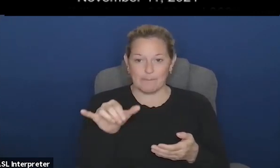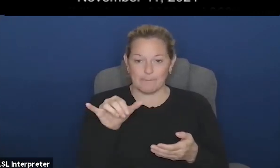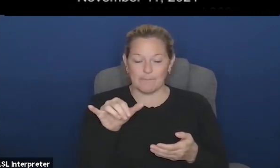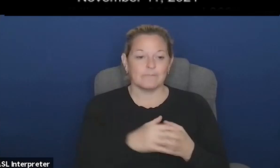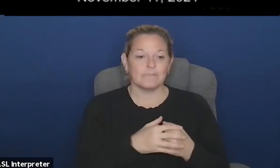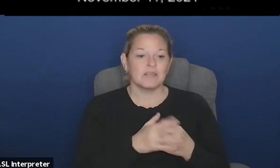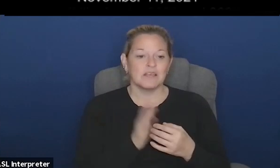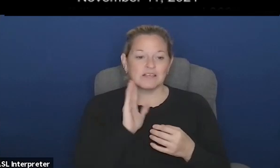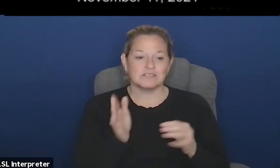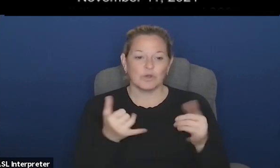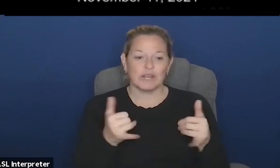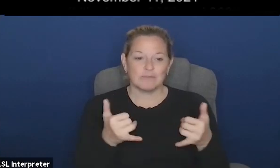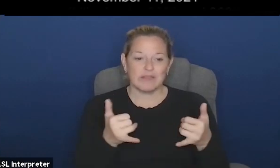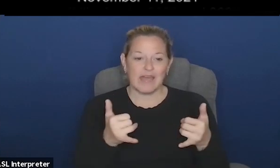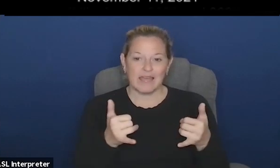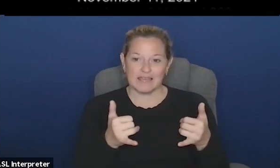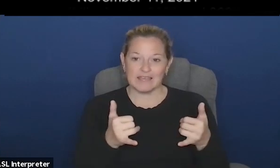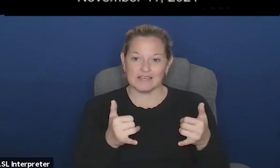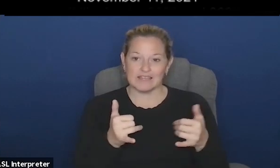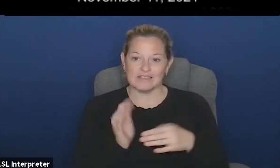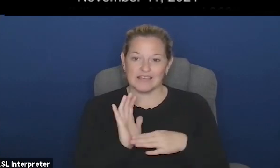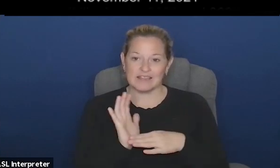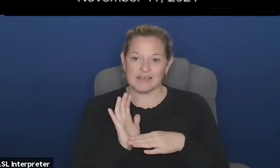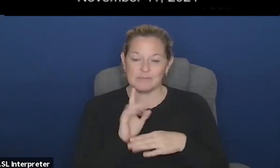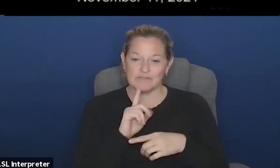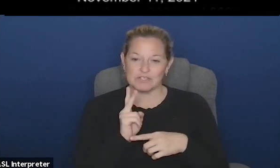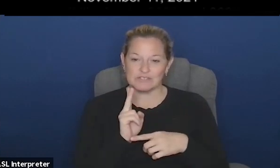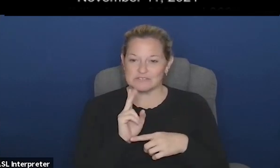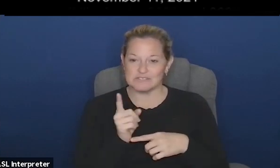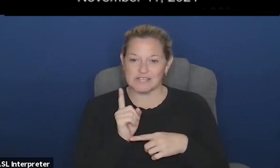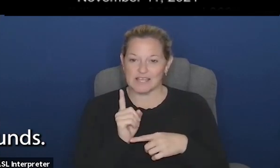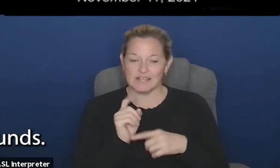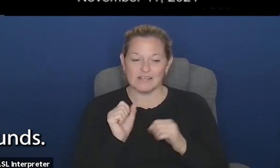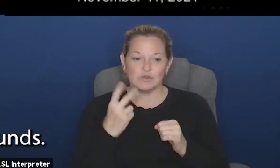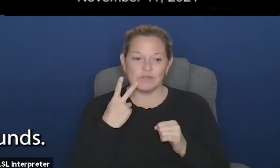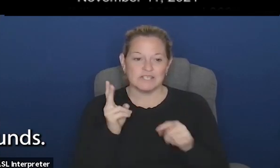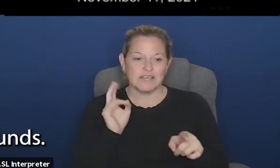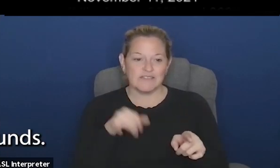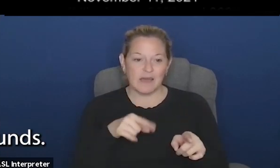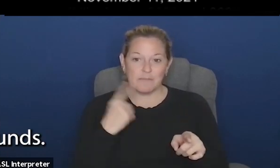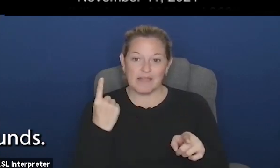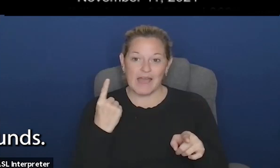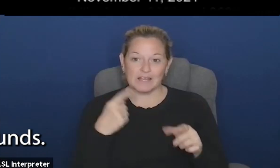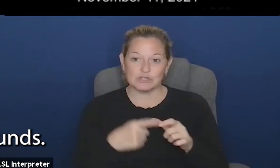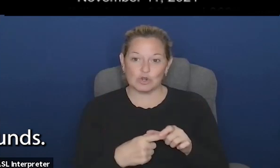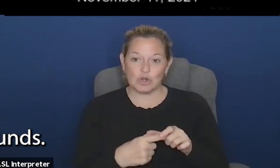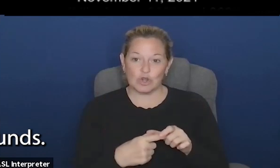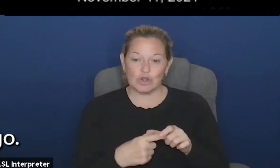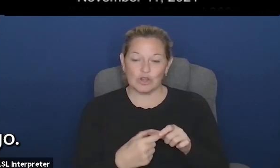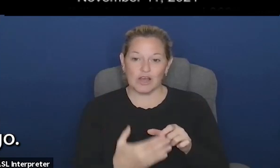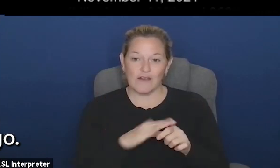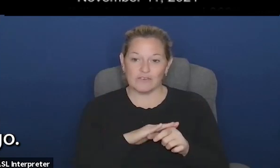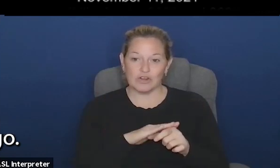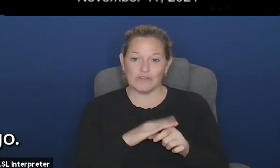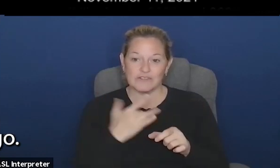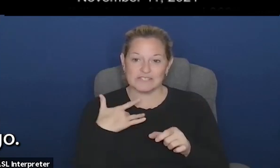to see and hear is there's a black circle that's going to cover the sensor, and as it covers the sensor, you're going to hear the change in sounds, and I'll